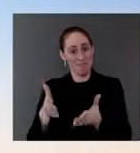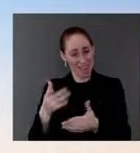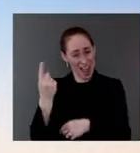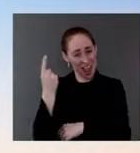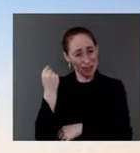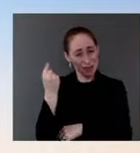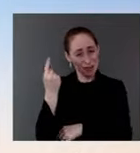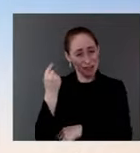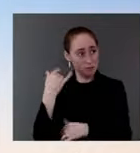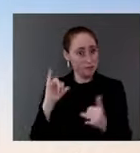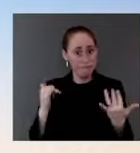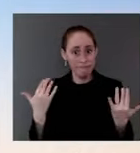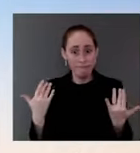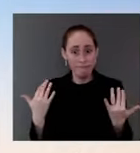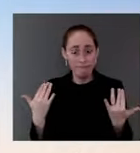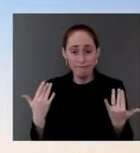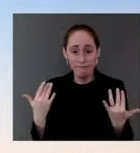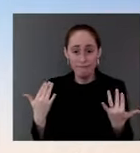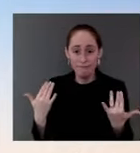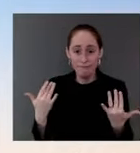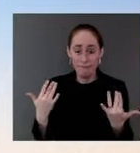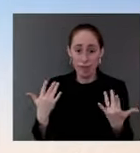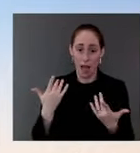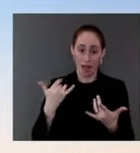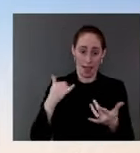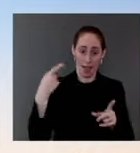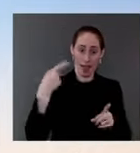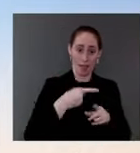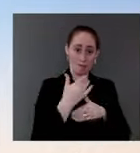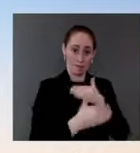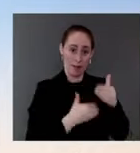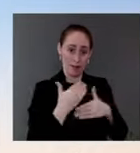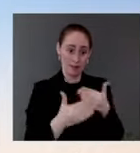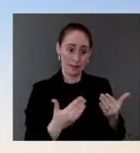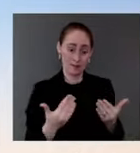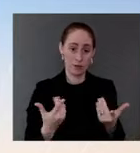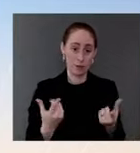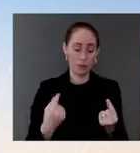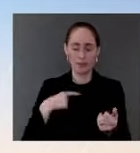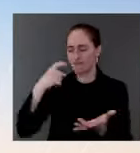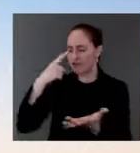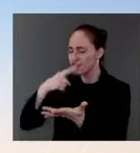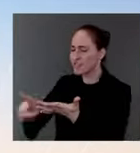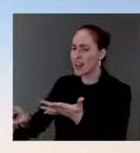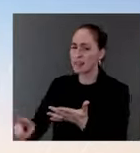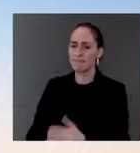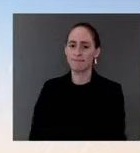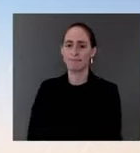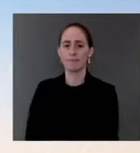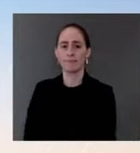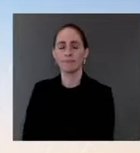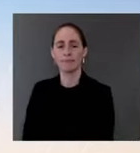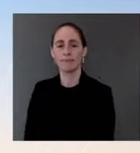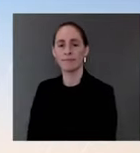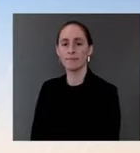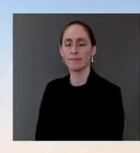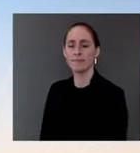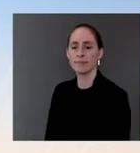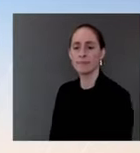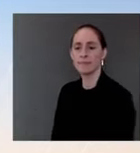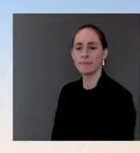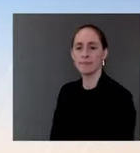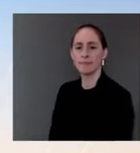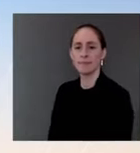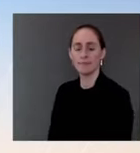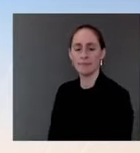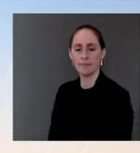team about that. Go ahead. Jen, the CENTCOM commander did an interview this week in which he indicated that the 2,500 troops in Iraq